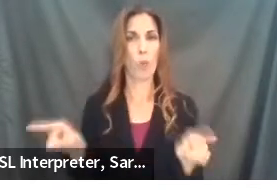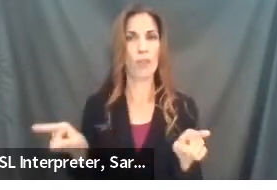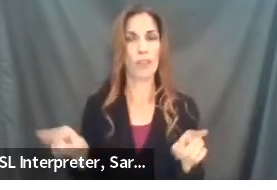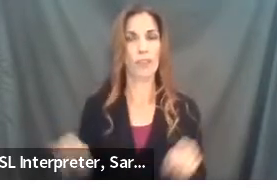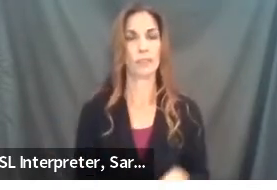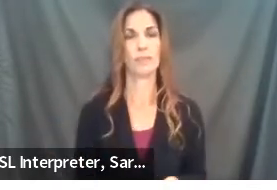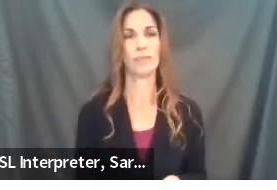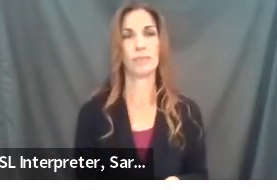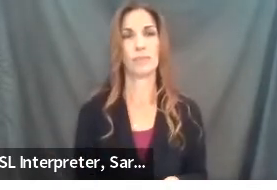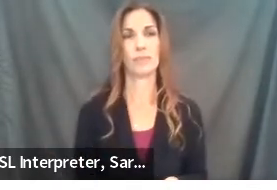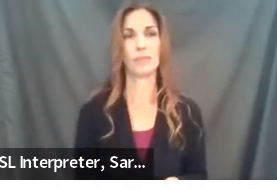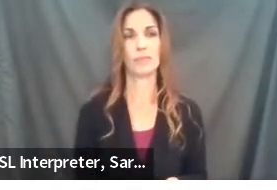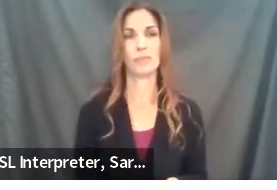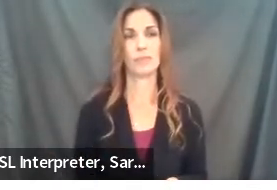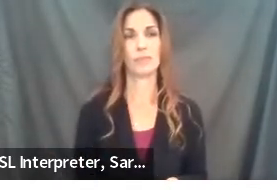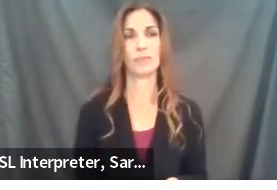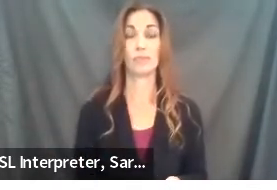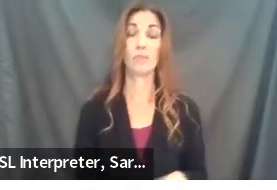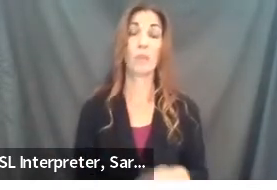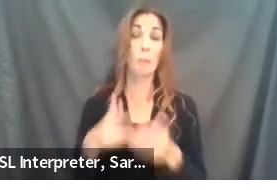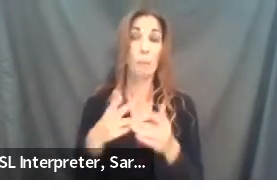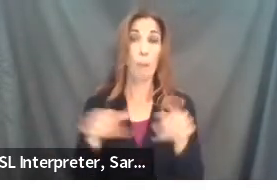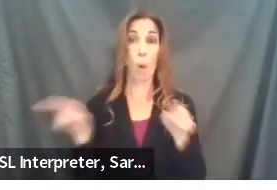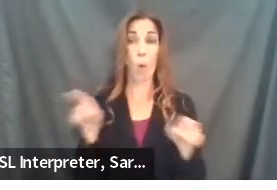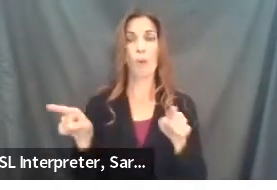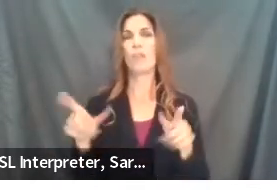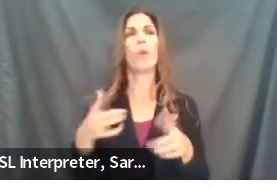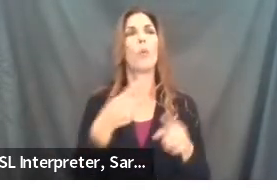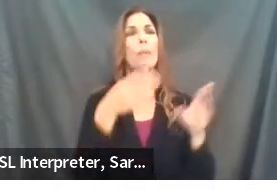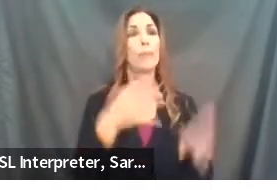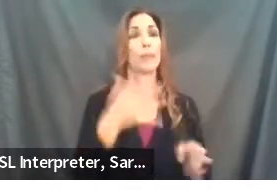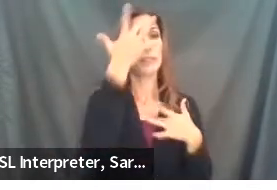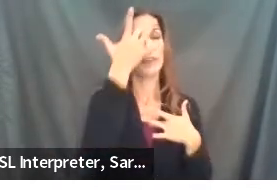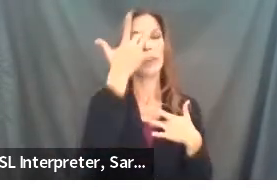can be spread from person to person,